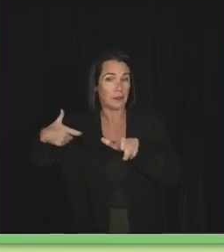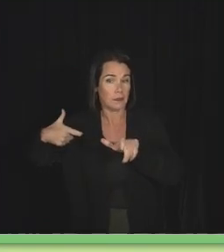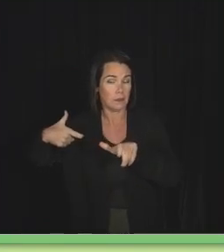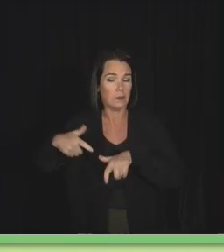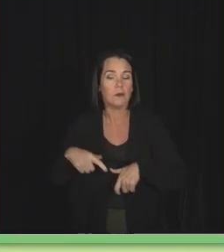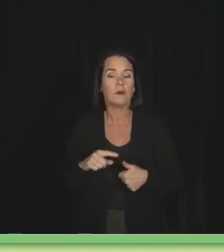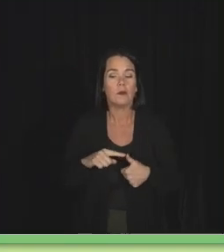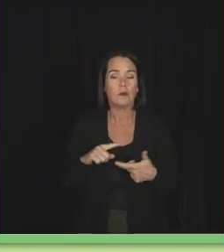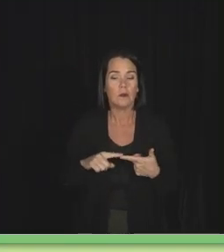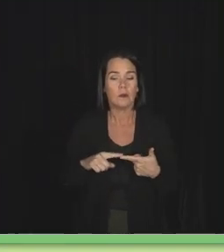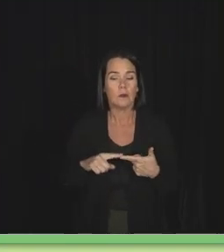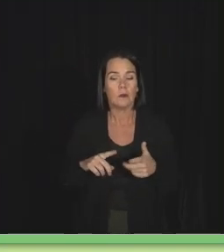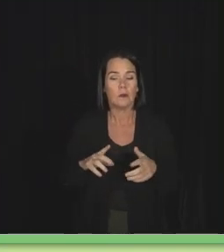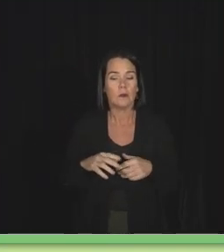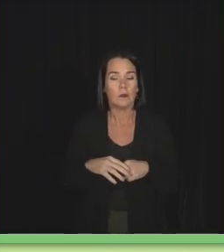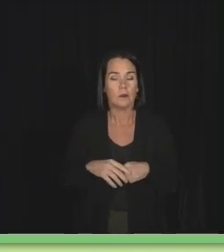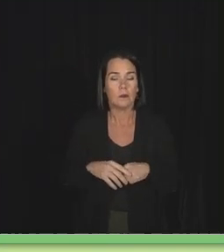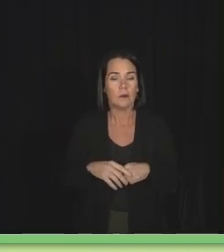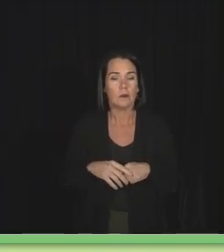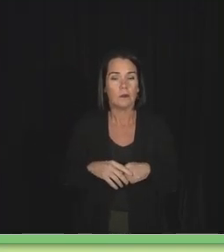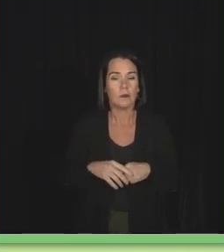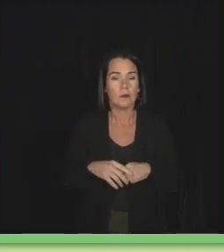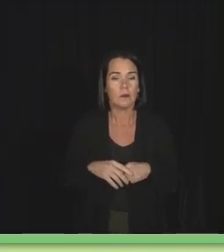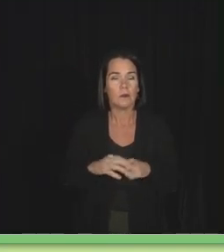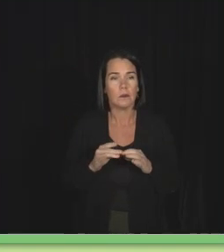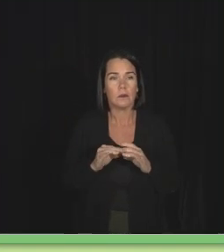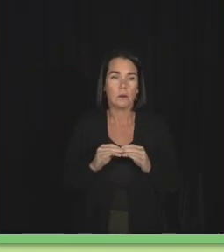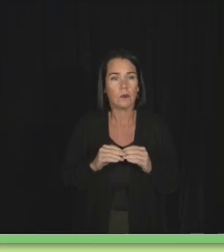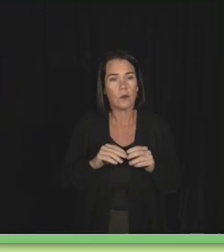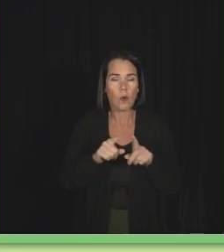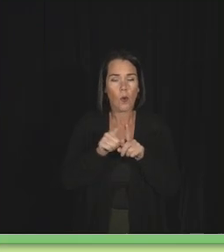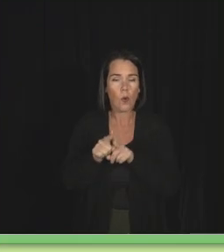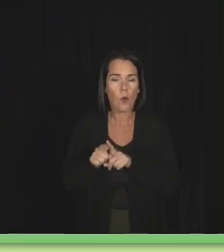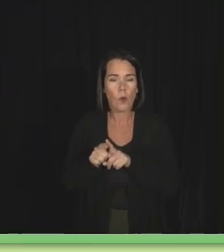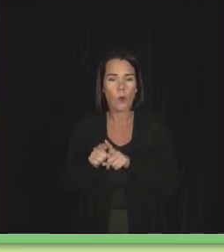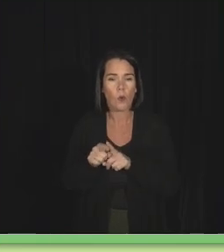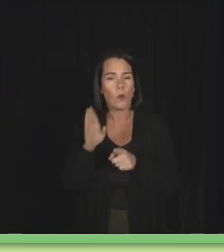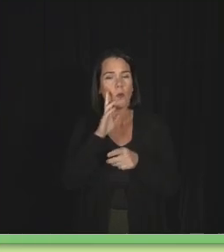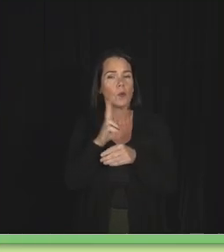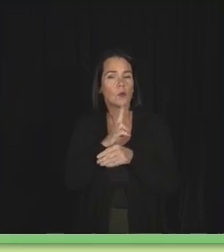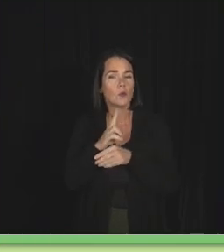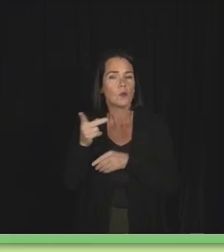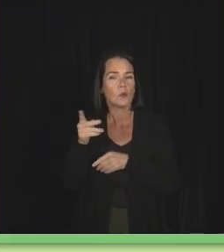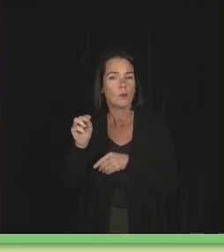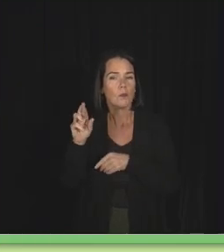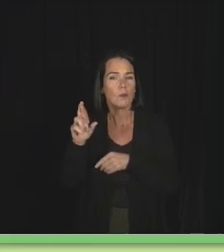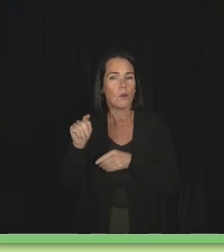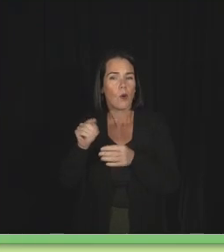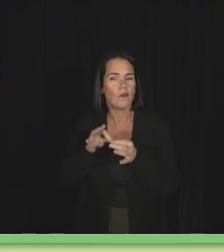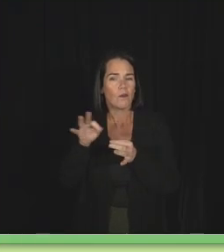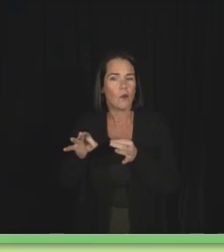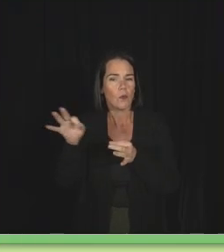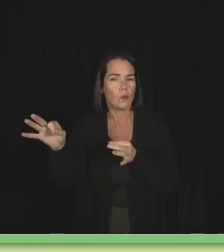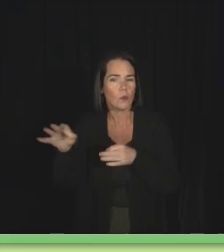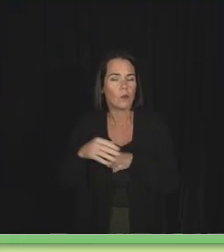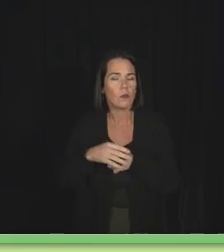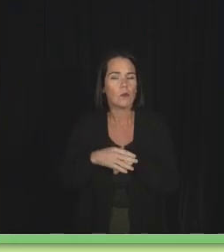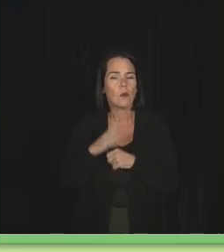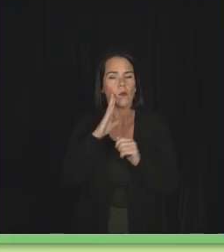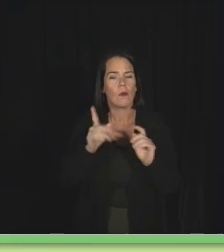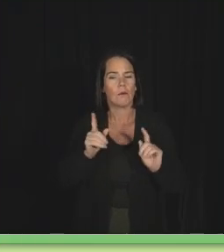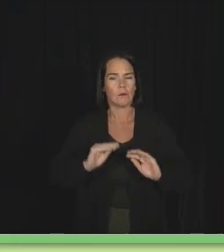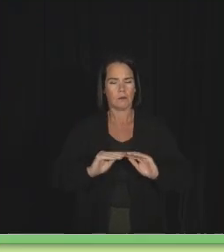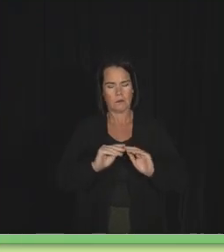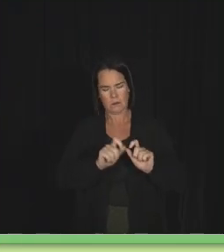I'm also going to use port forwarding to let me query the